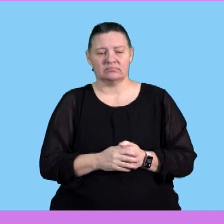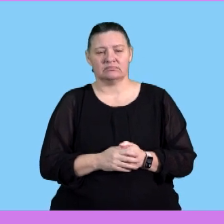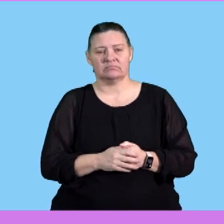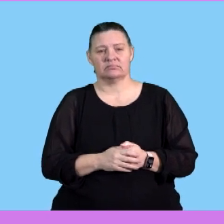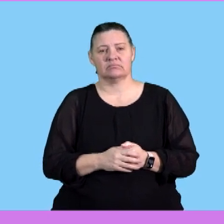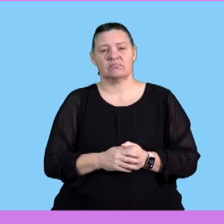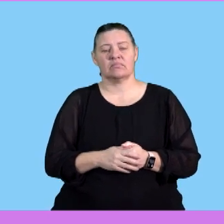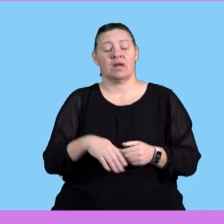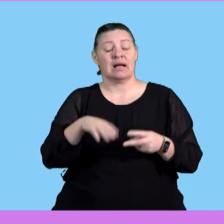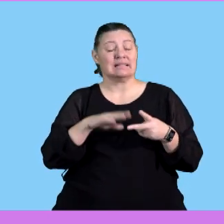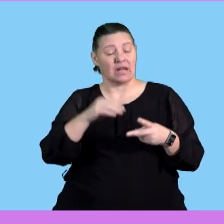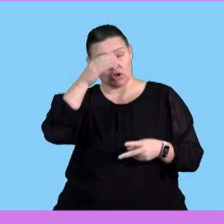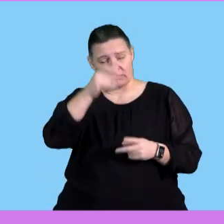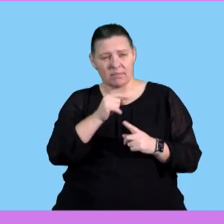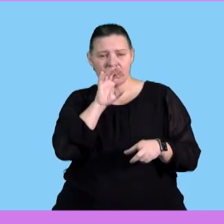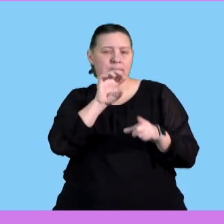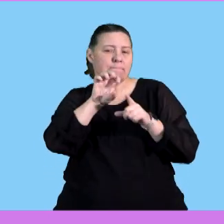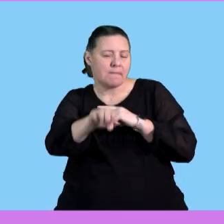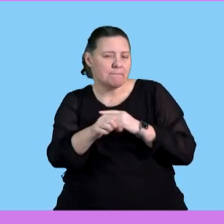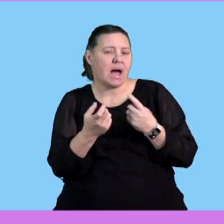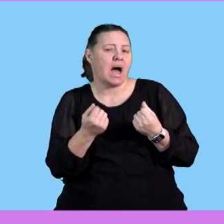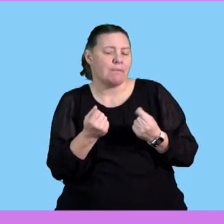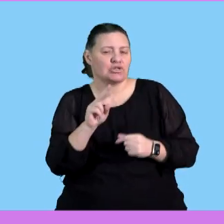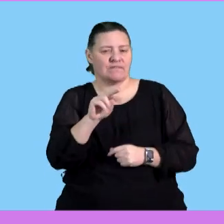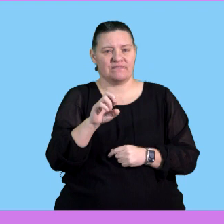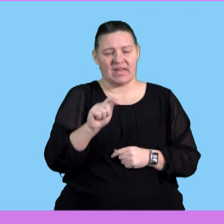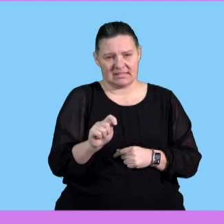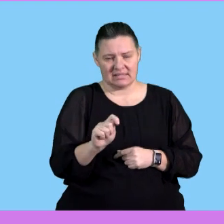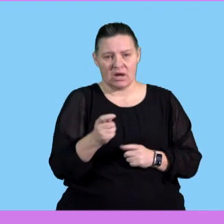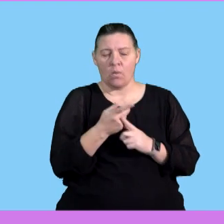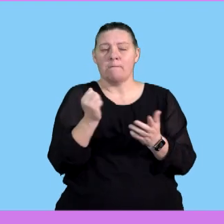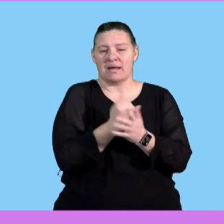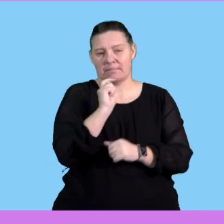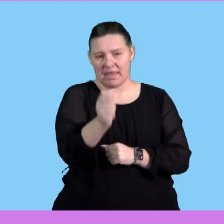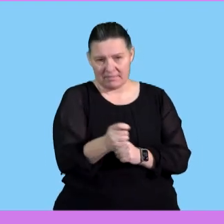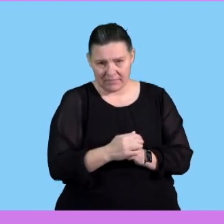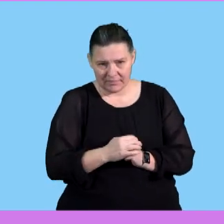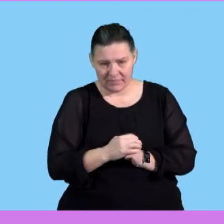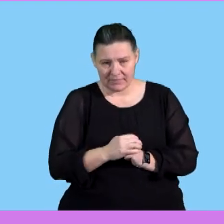Our second concept would be to determine the amount of VAT payable.